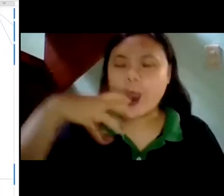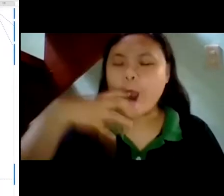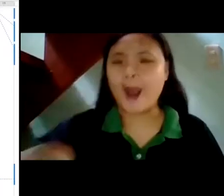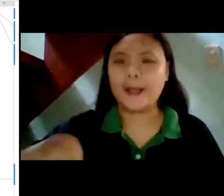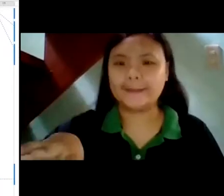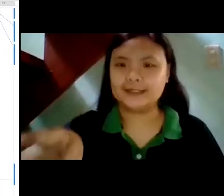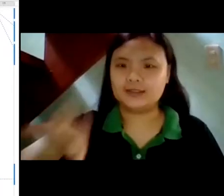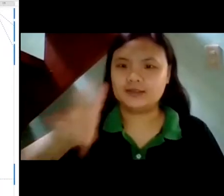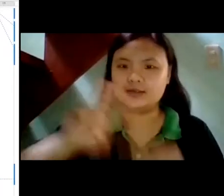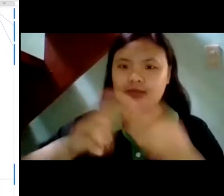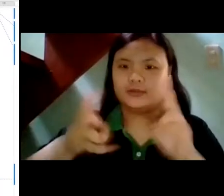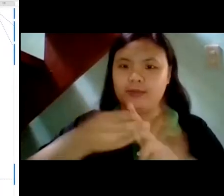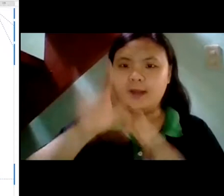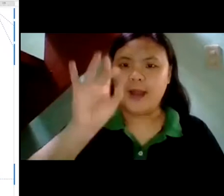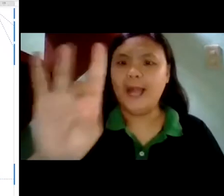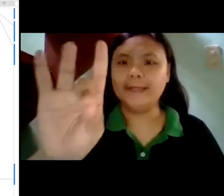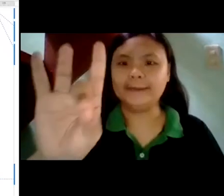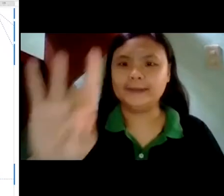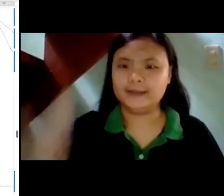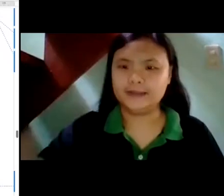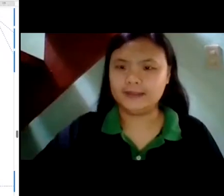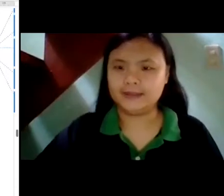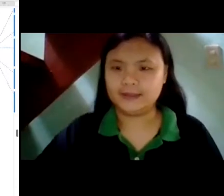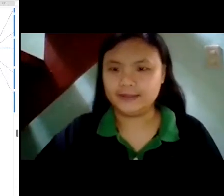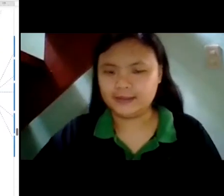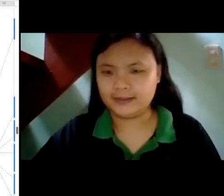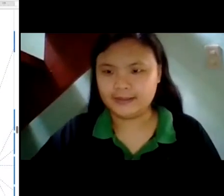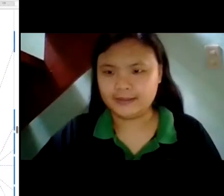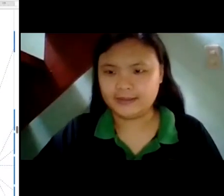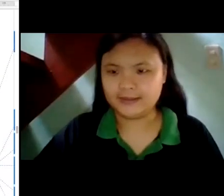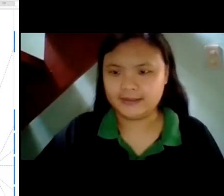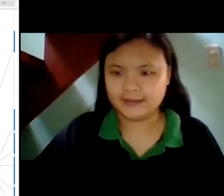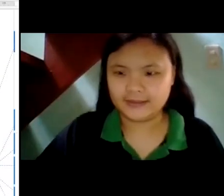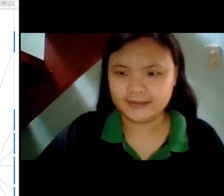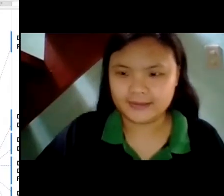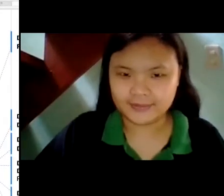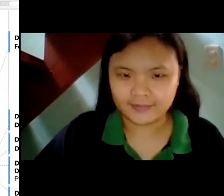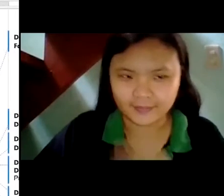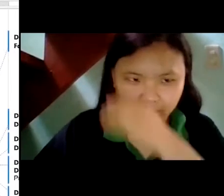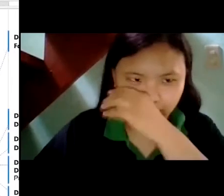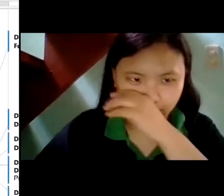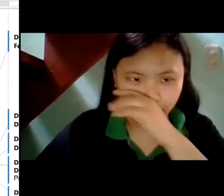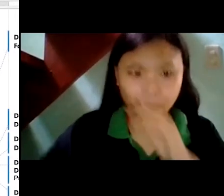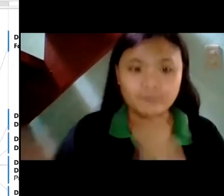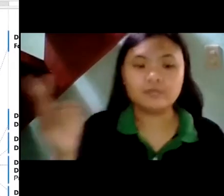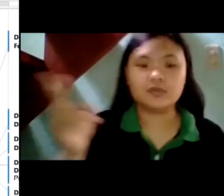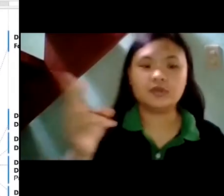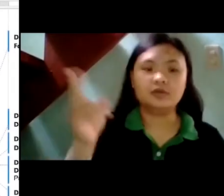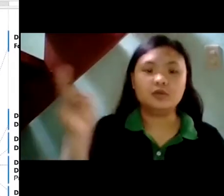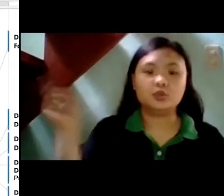Sorry, number 8. Let's go back to number 8, actually.